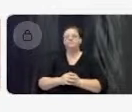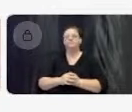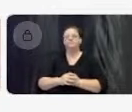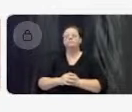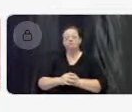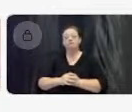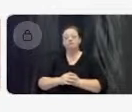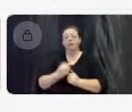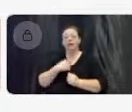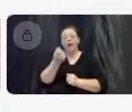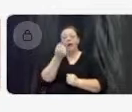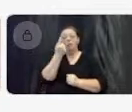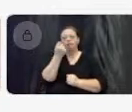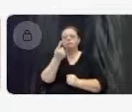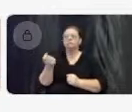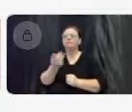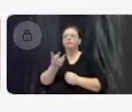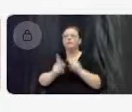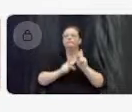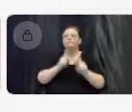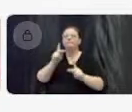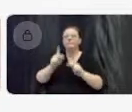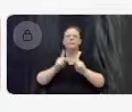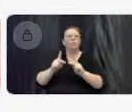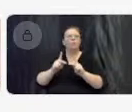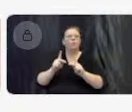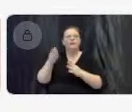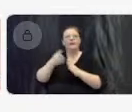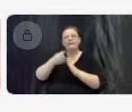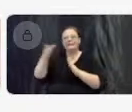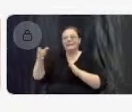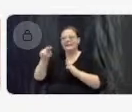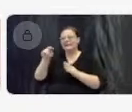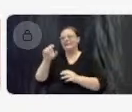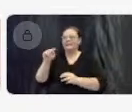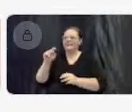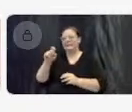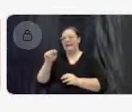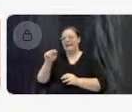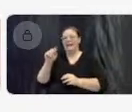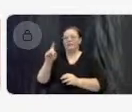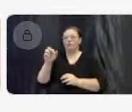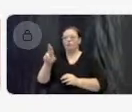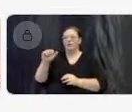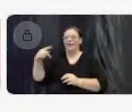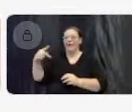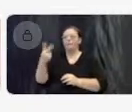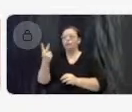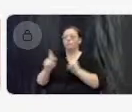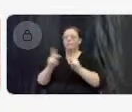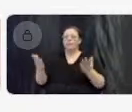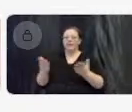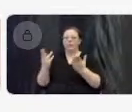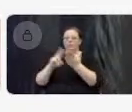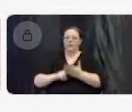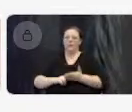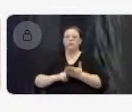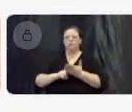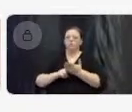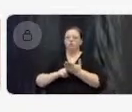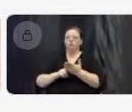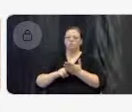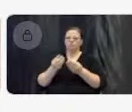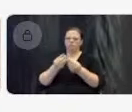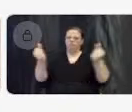I understand that there's a few folks that have rallied on Nextdoor, 2 of them are here, to abolish STRs by